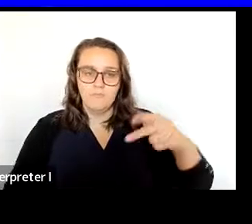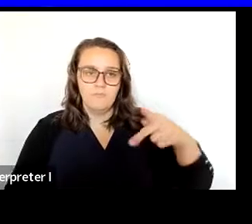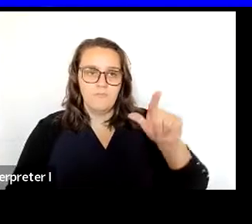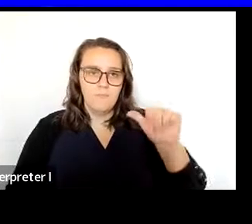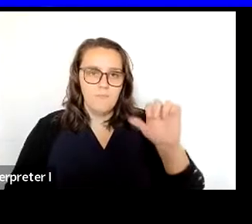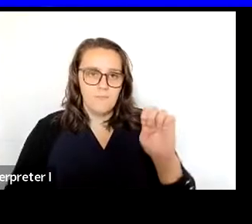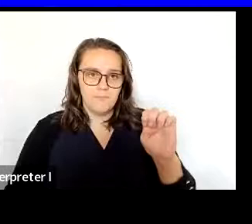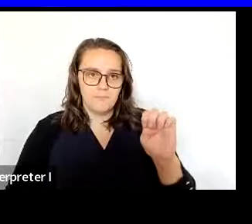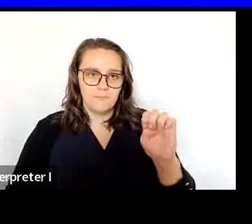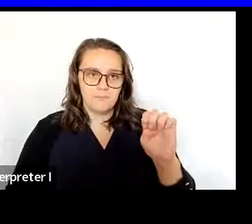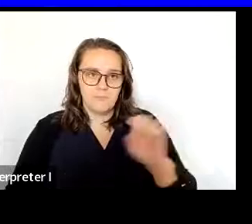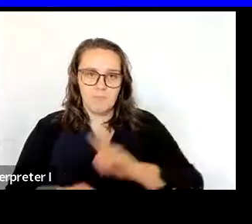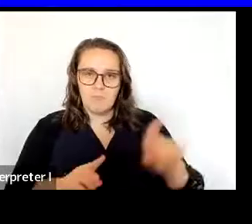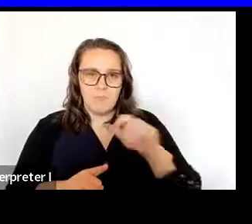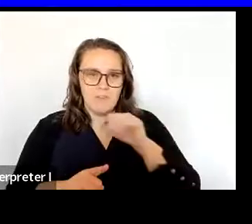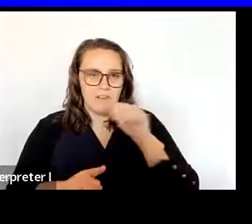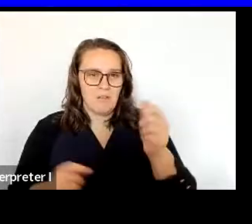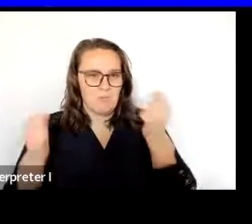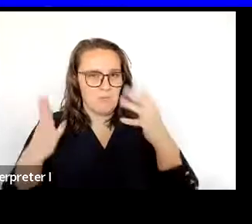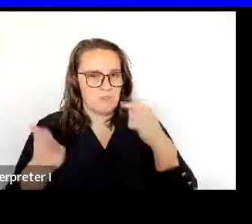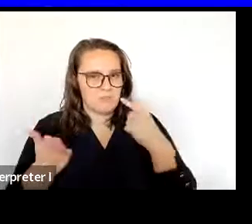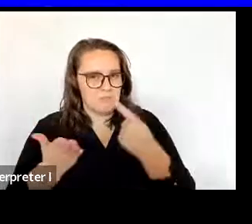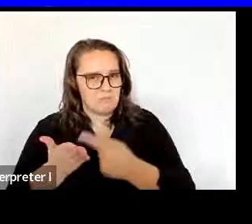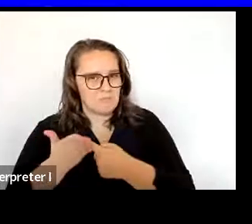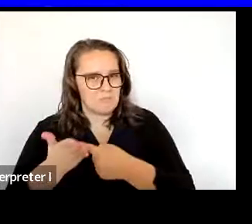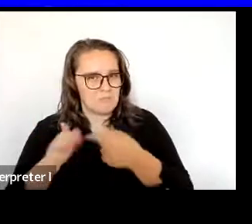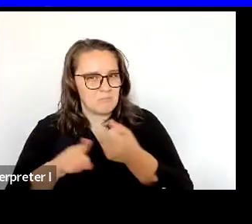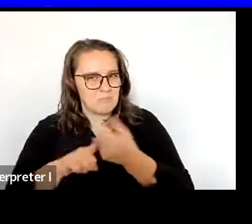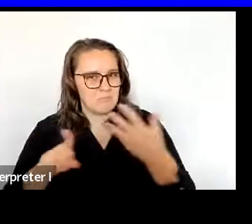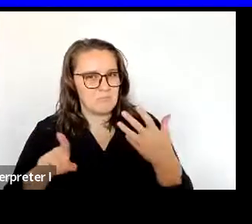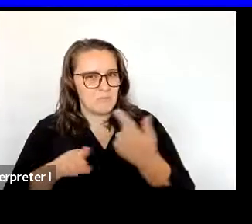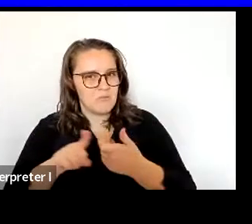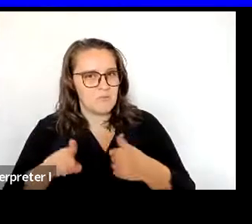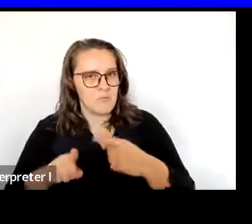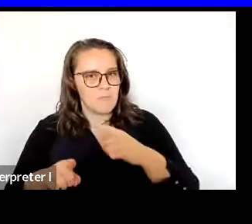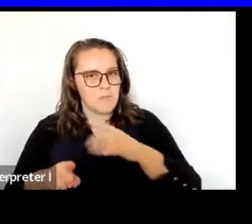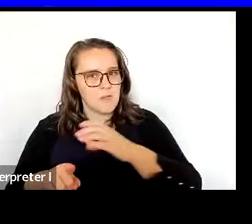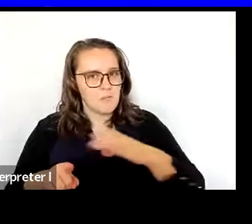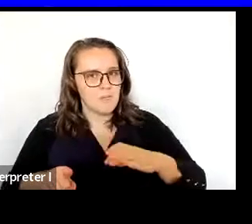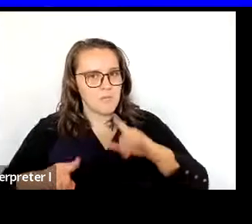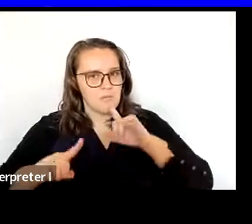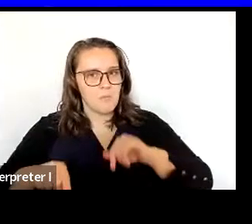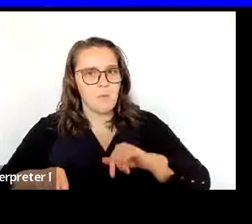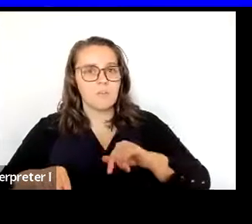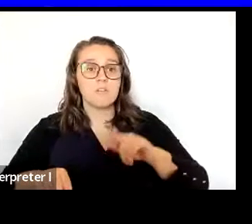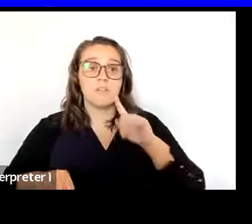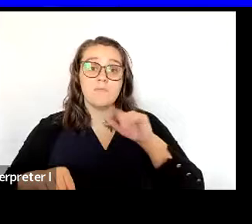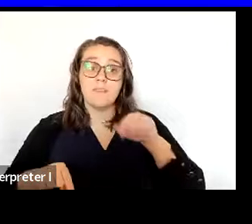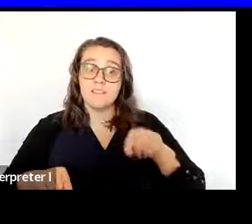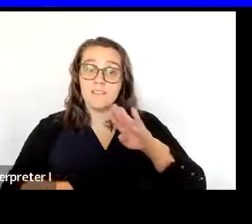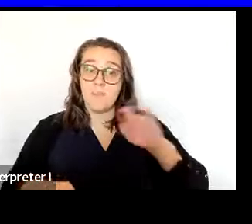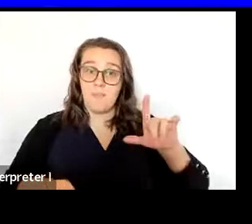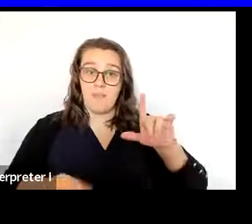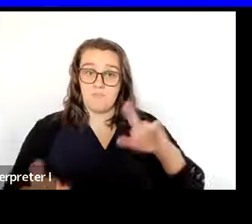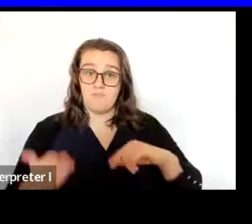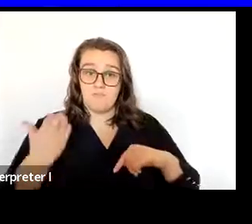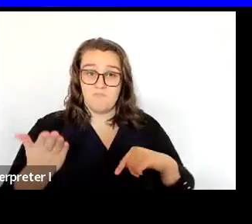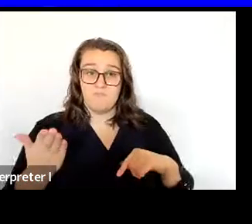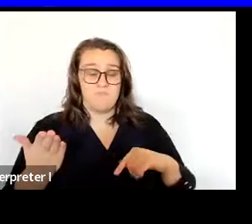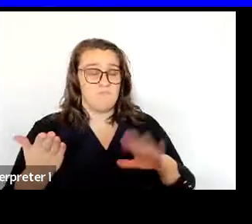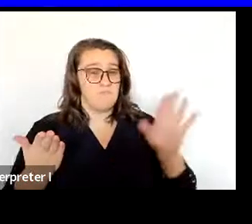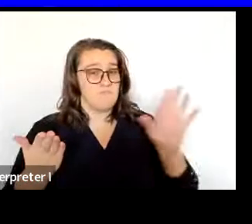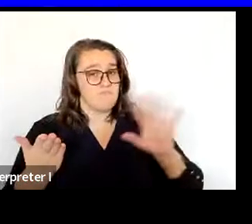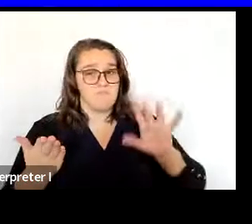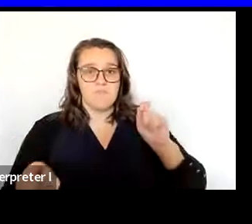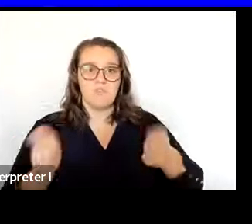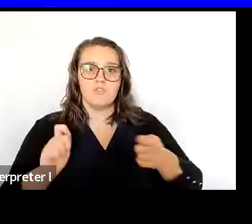without much explanation in the council's committee report. The bill before us, Bill 24-145, proposes to redesignate